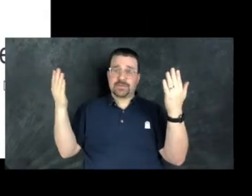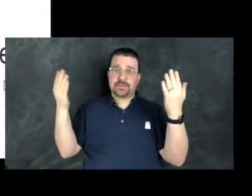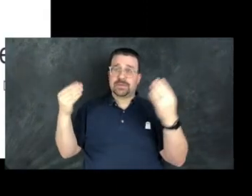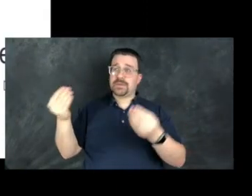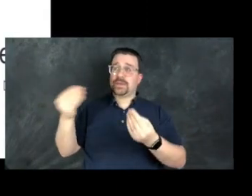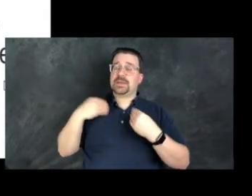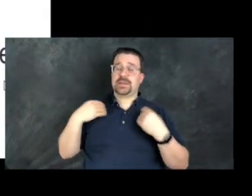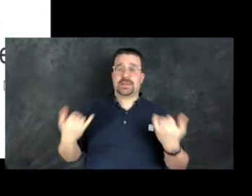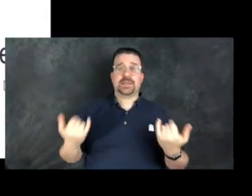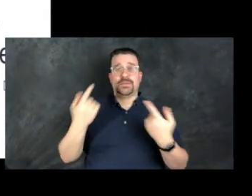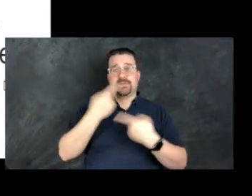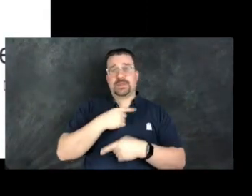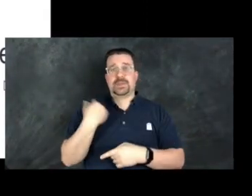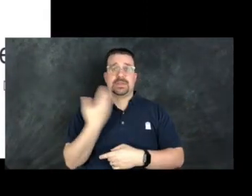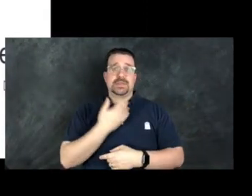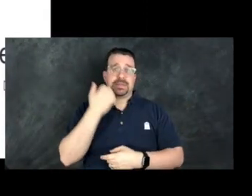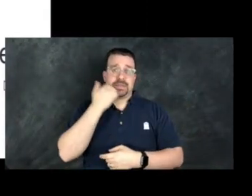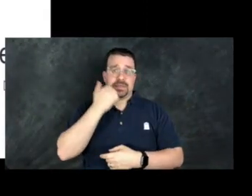in heaven.